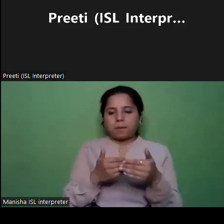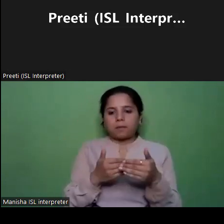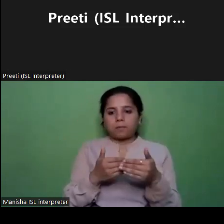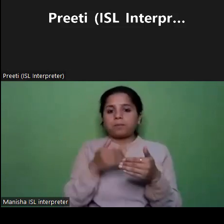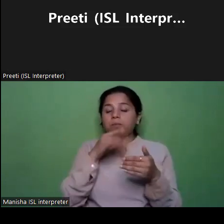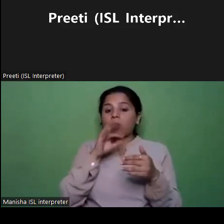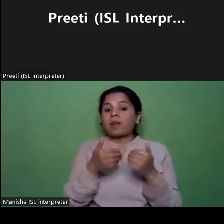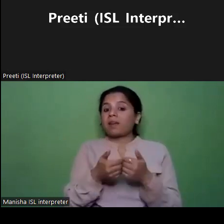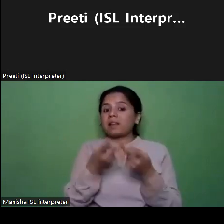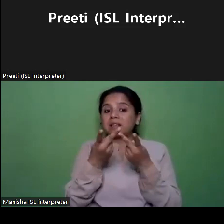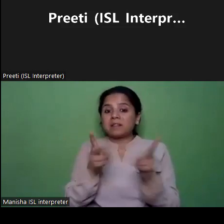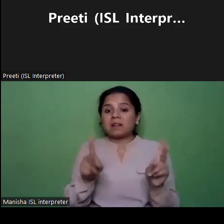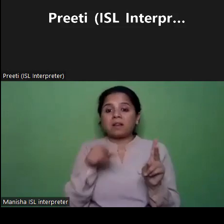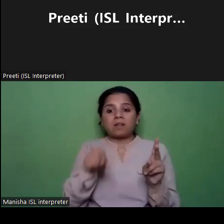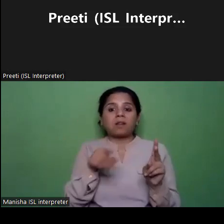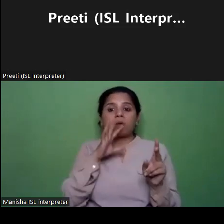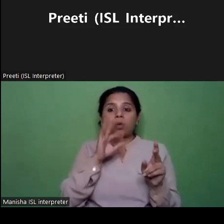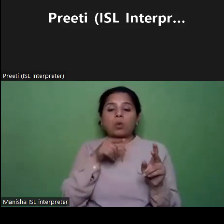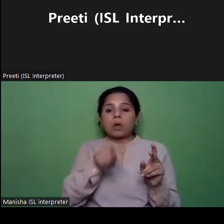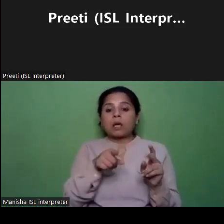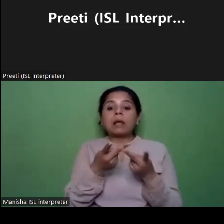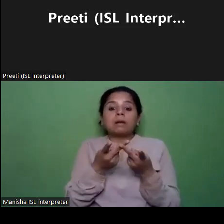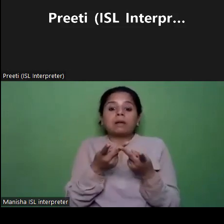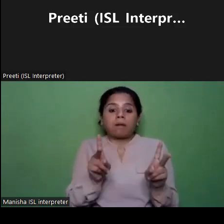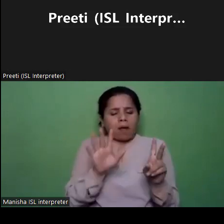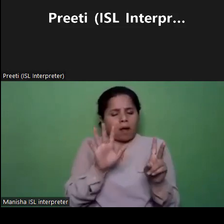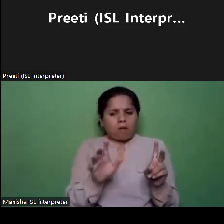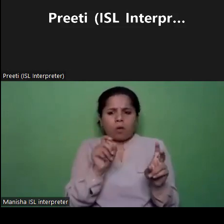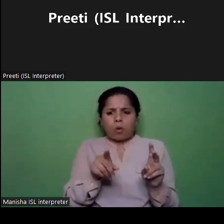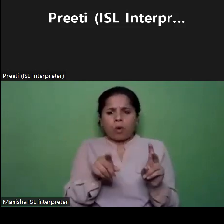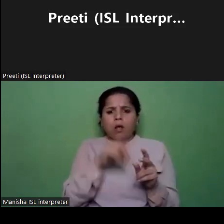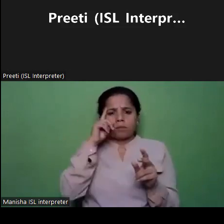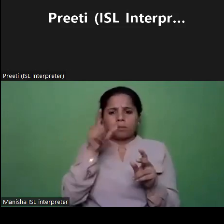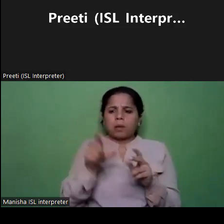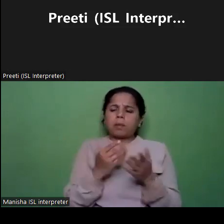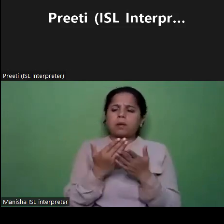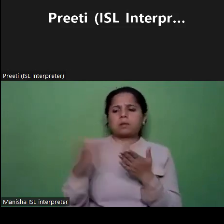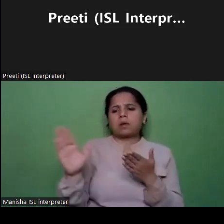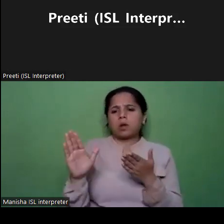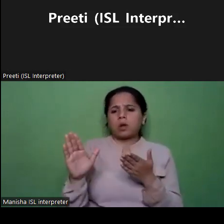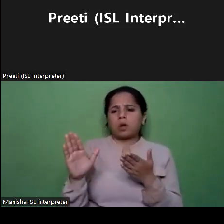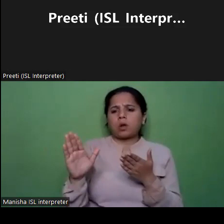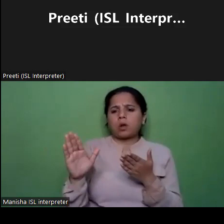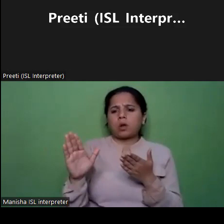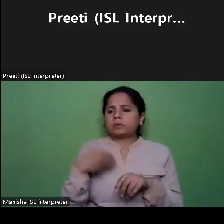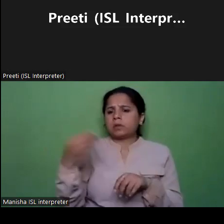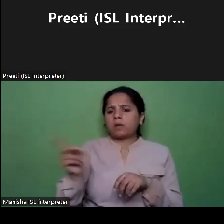that difference should not become a difference to wipe them out from the opportunities of everyday life.